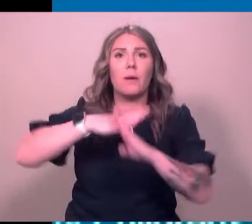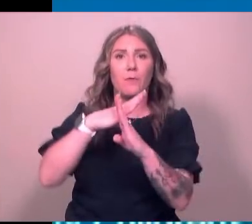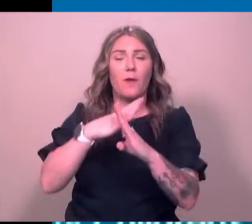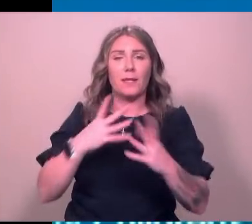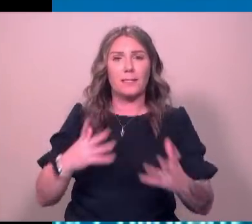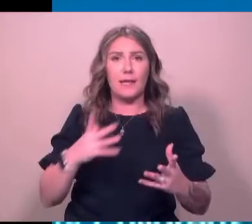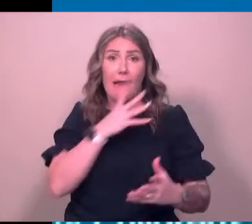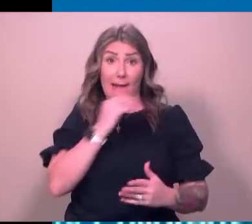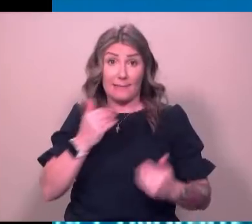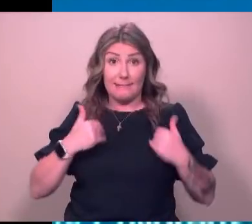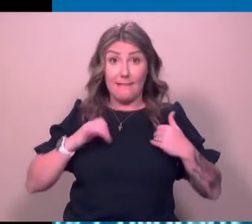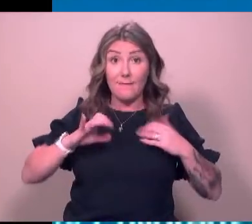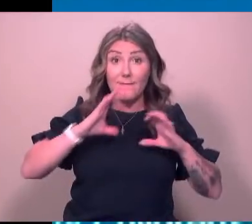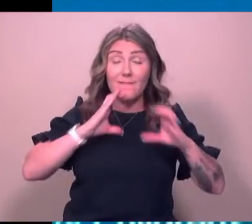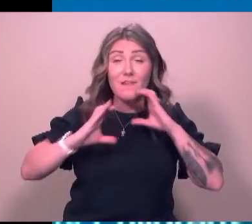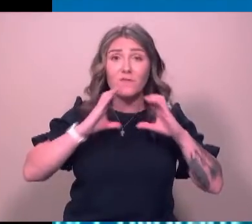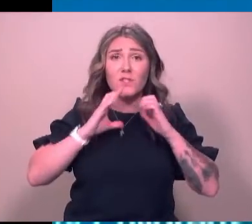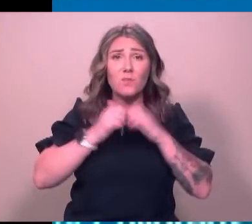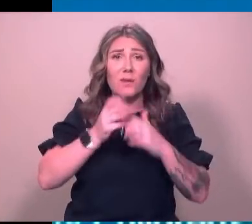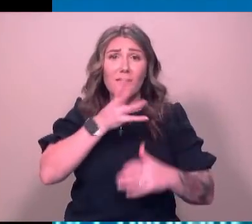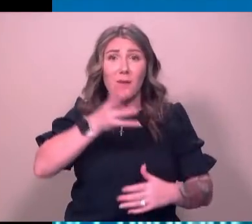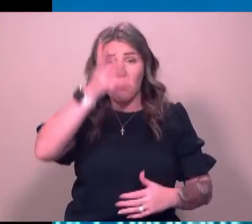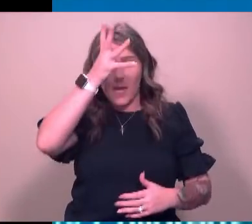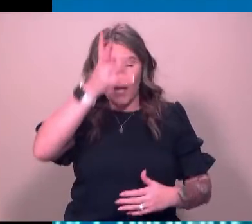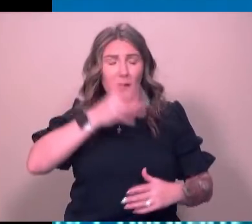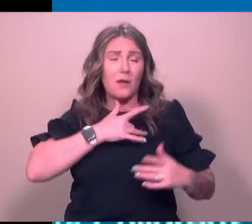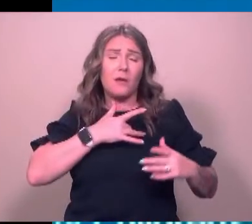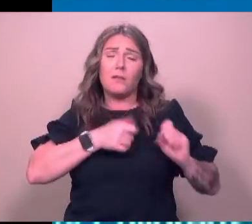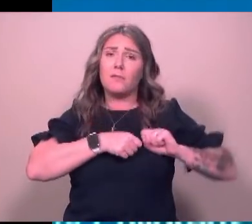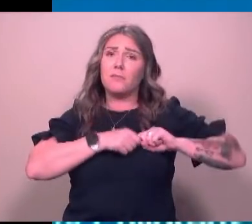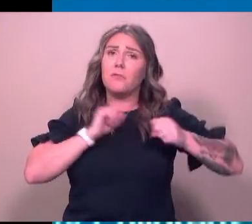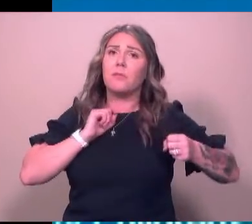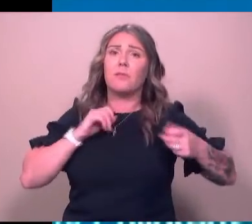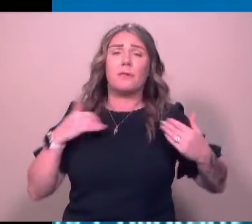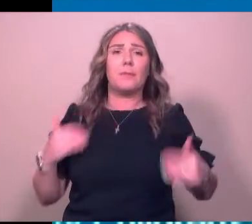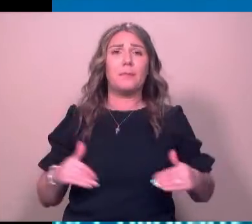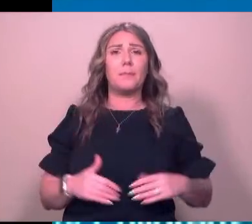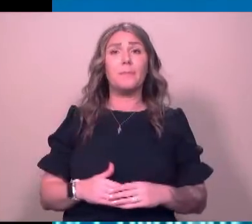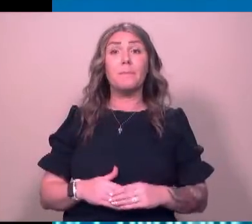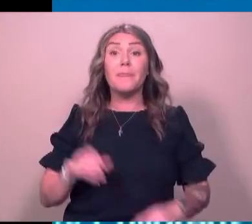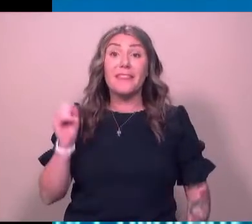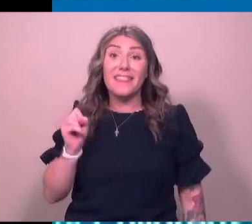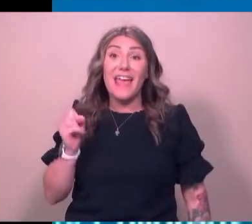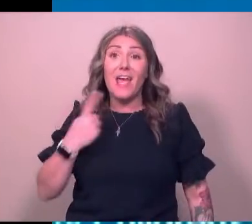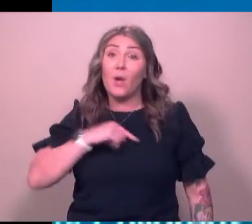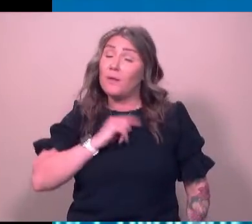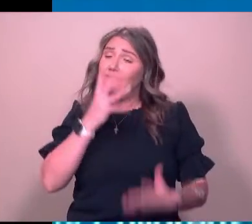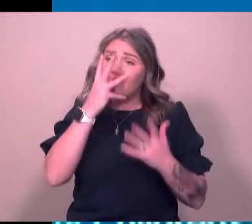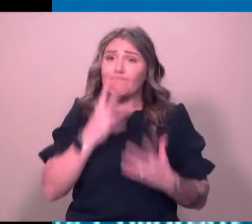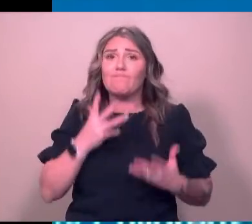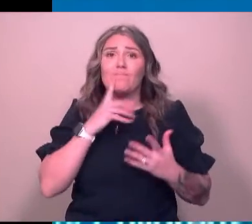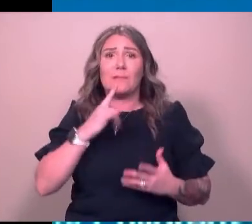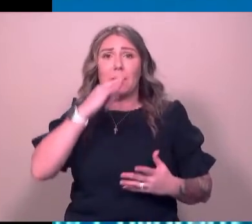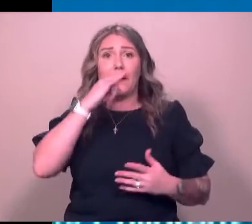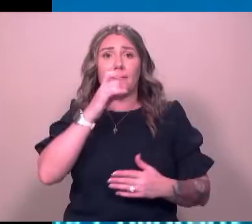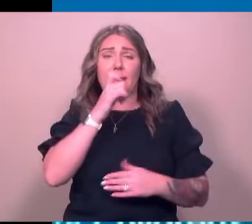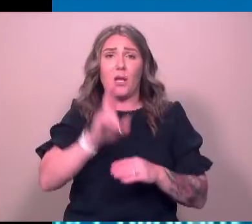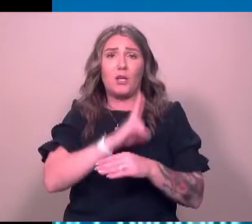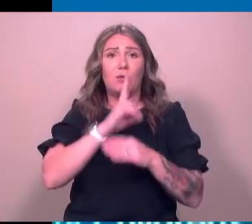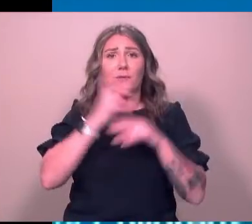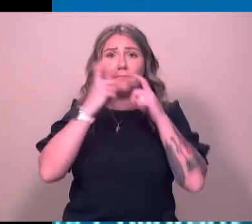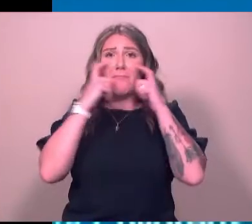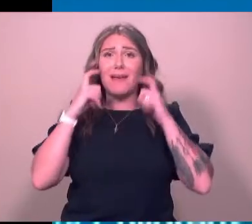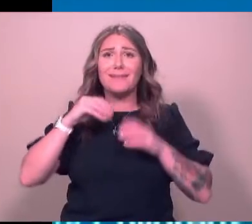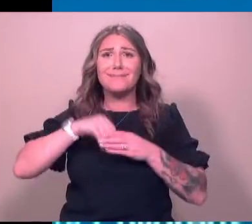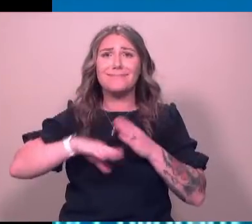And to have that conversation with a parent is heart-wrenching. So, yeah, we are devastated that kids are not wearing masks in school.